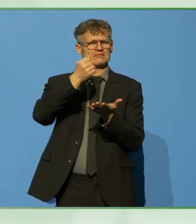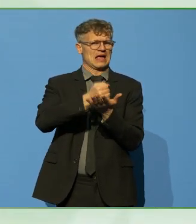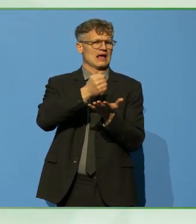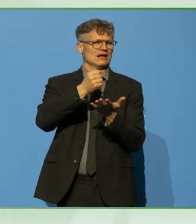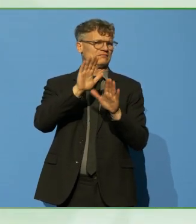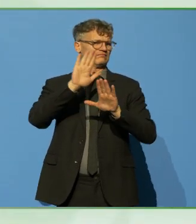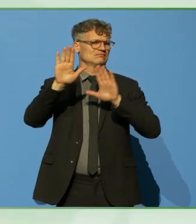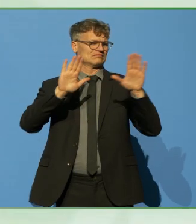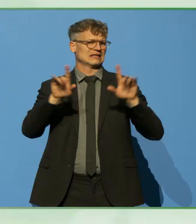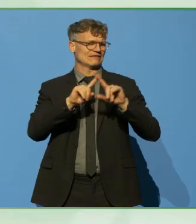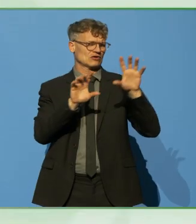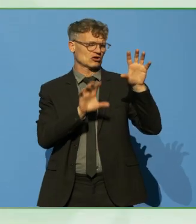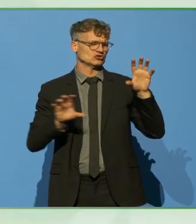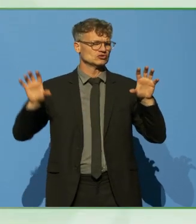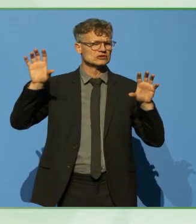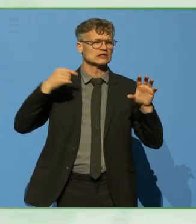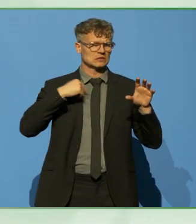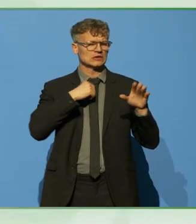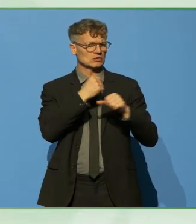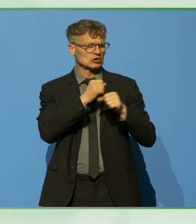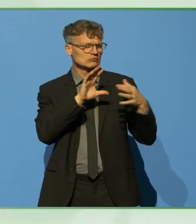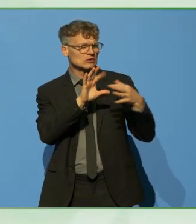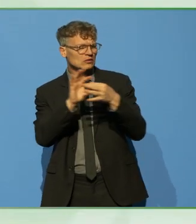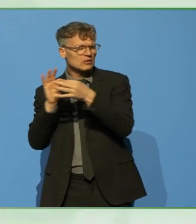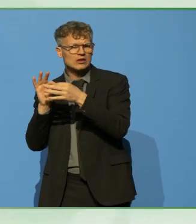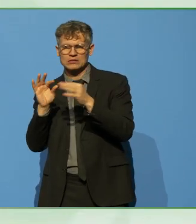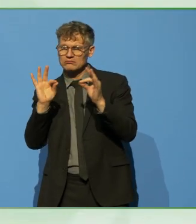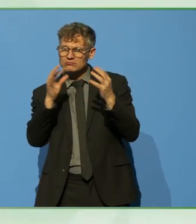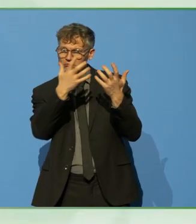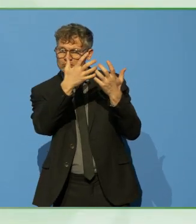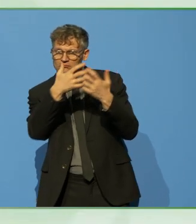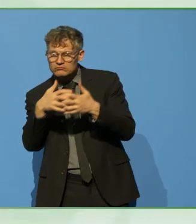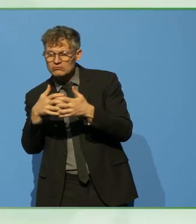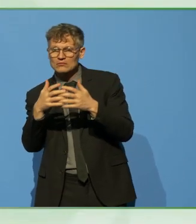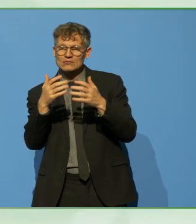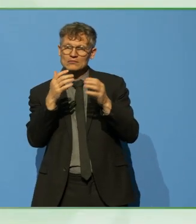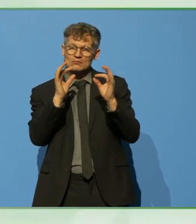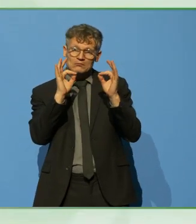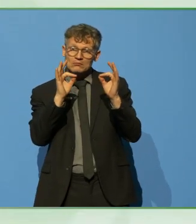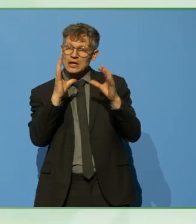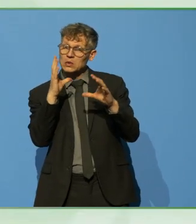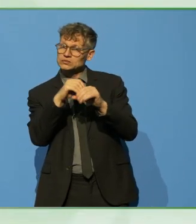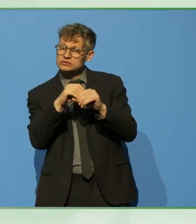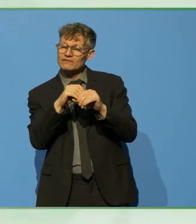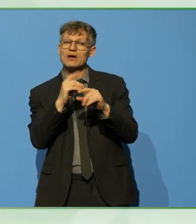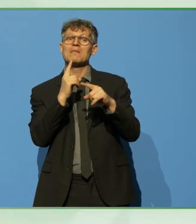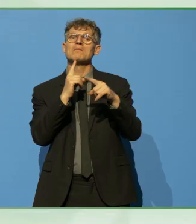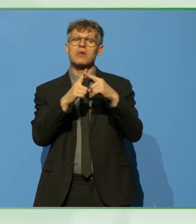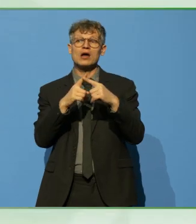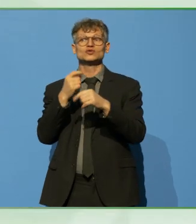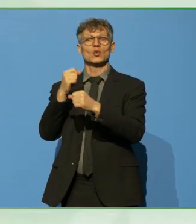Bank, are looking into making sure that the digital euro is inclusive. But we do that also with the